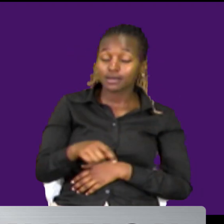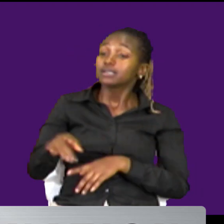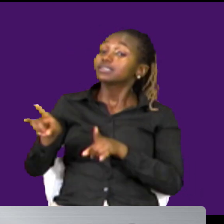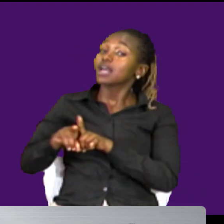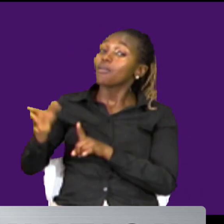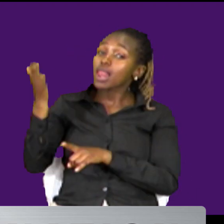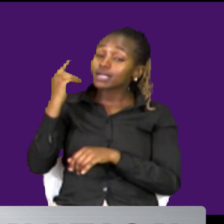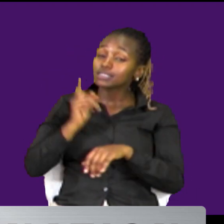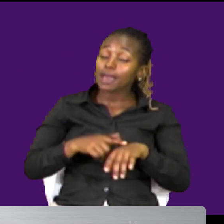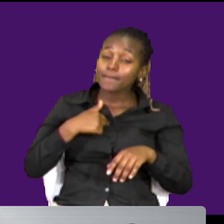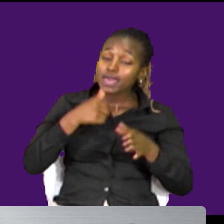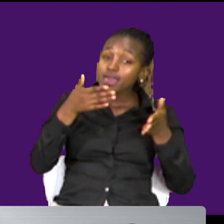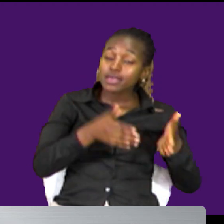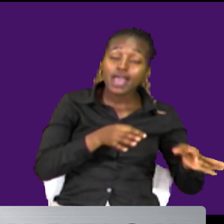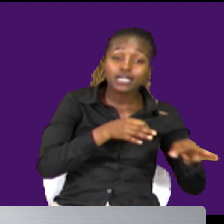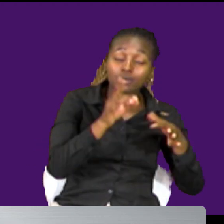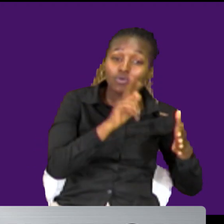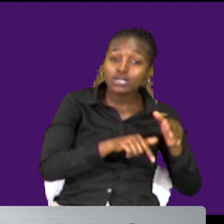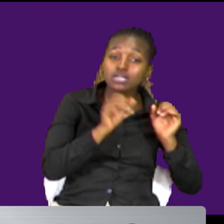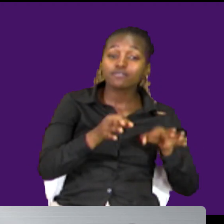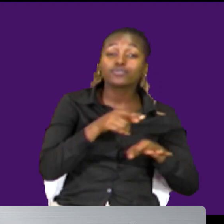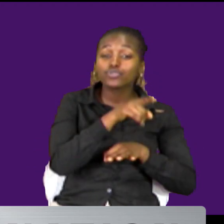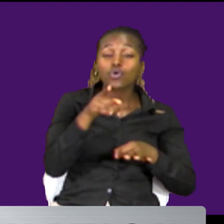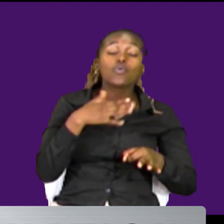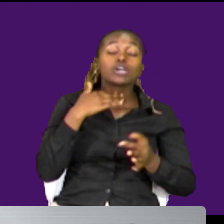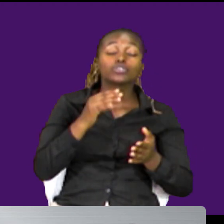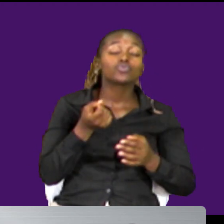understand budgeting and Right. therefore